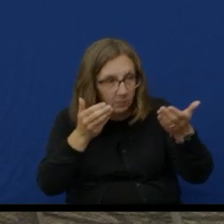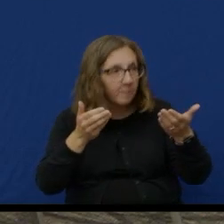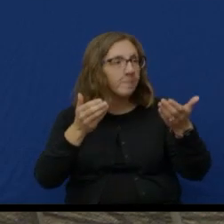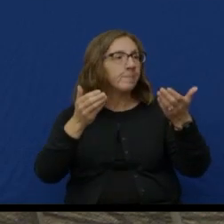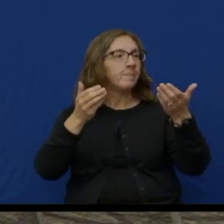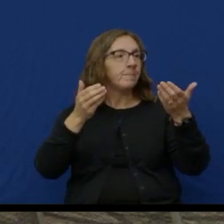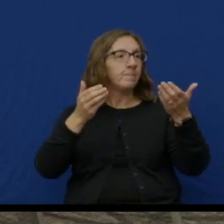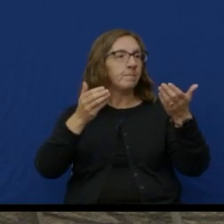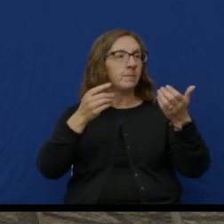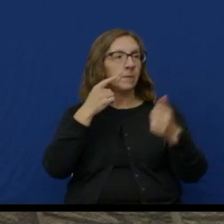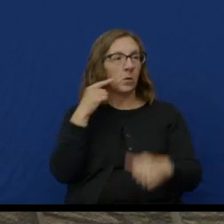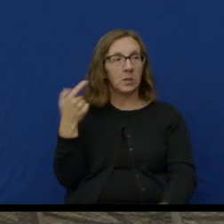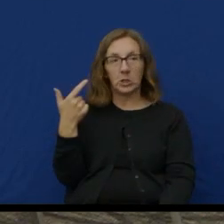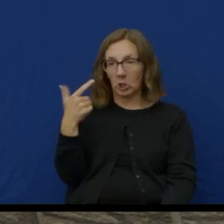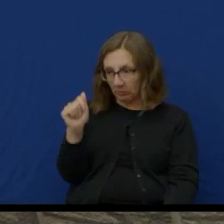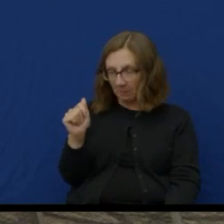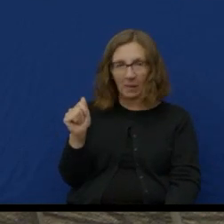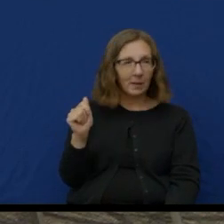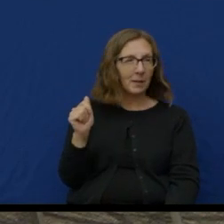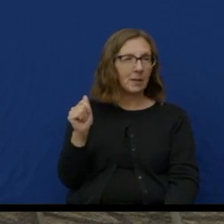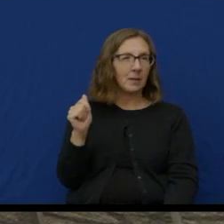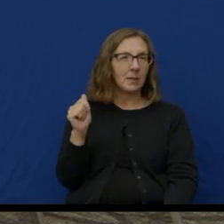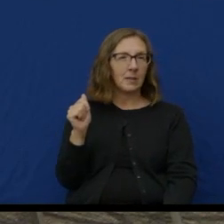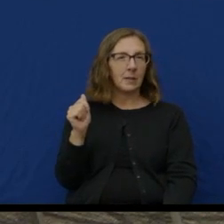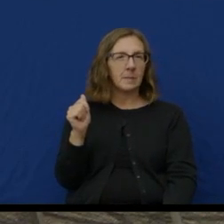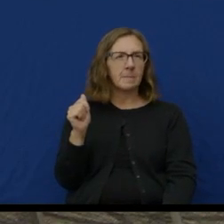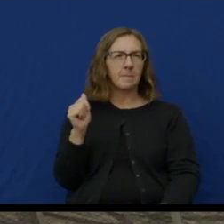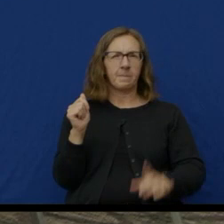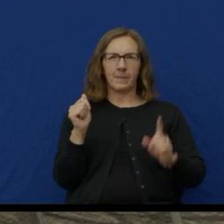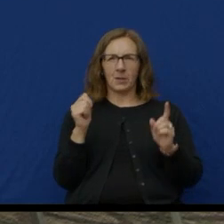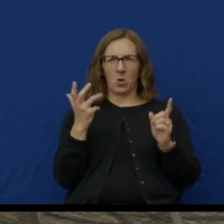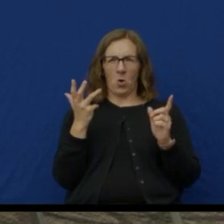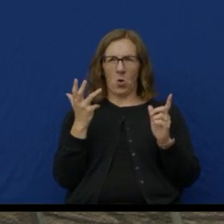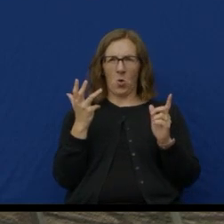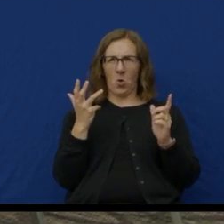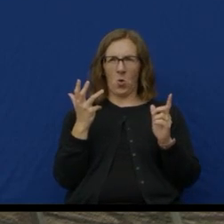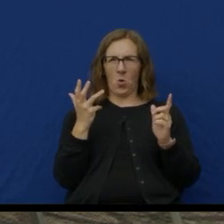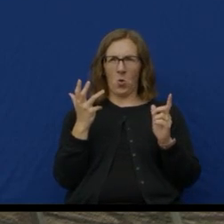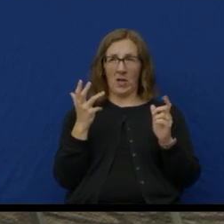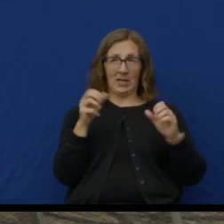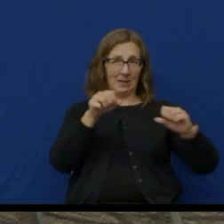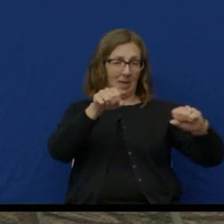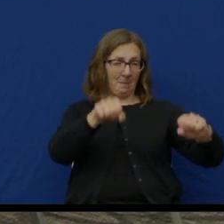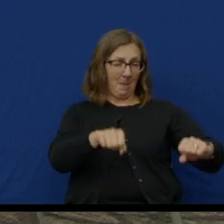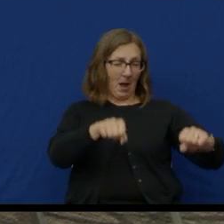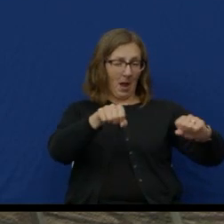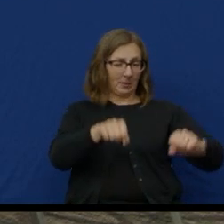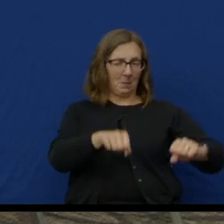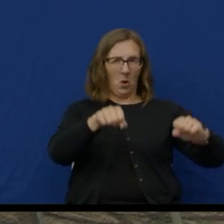the General Assembly. Where are we? Is that possible?